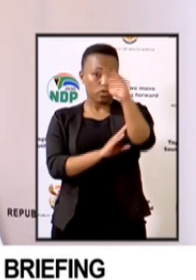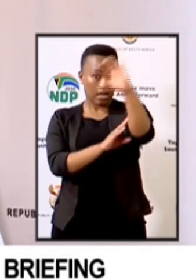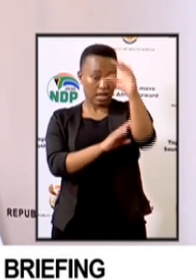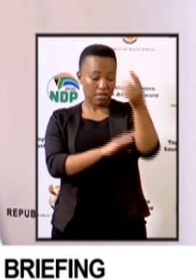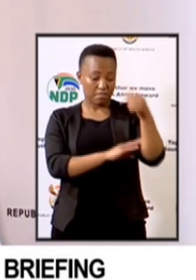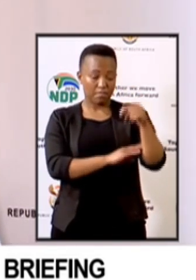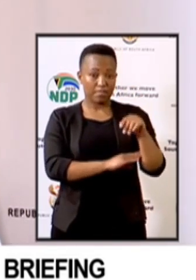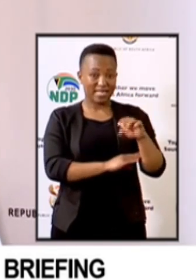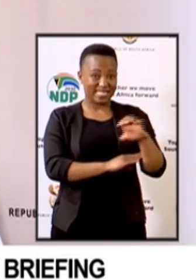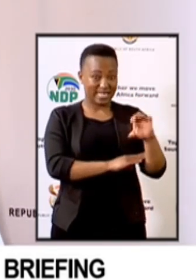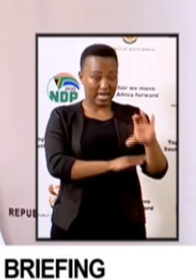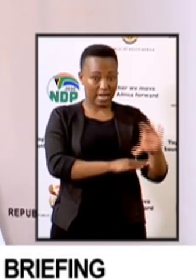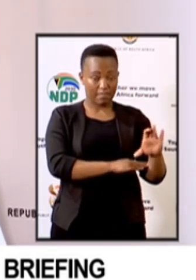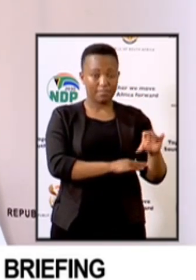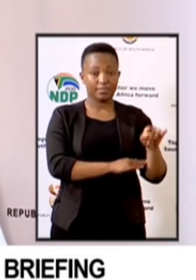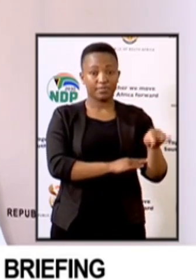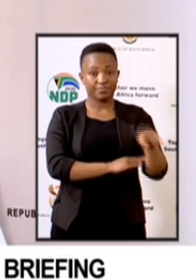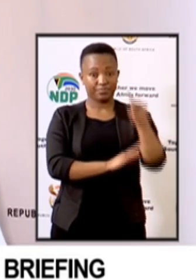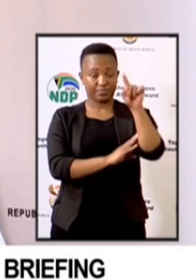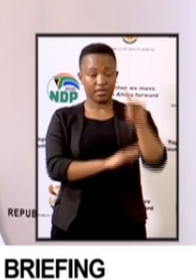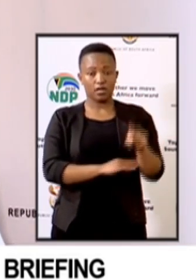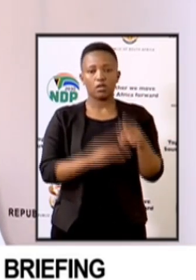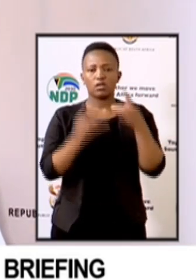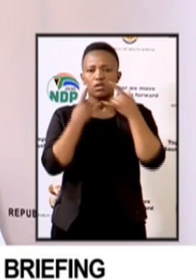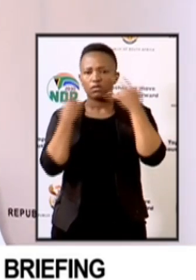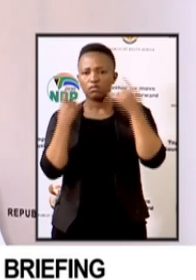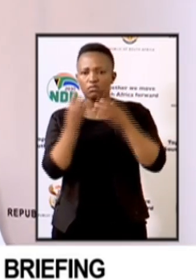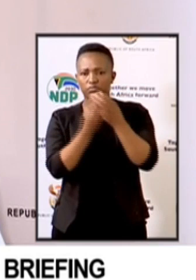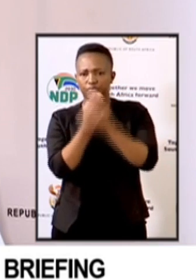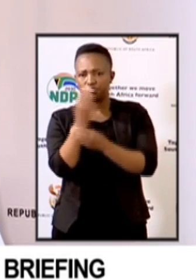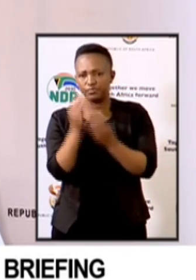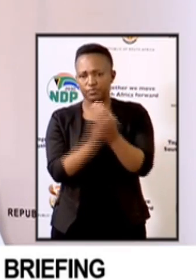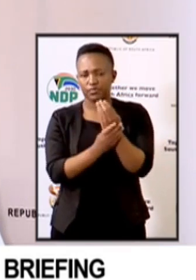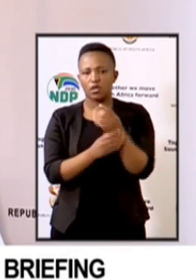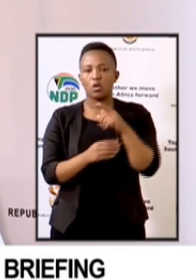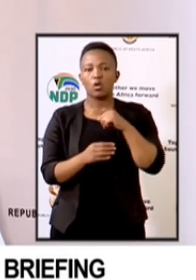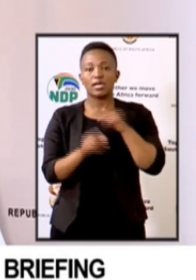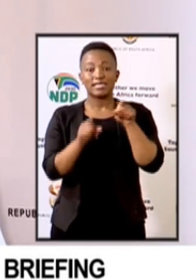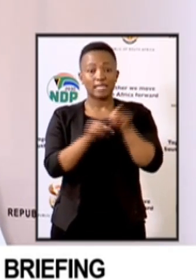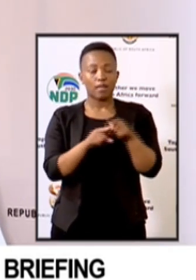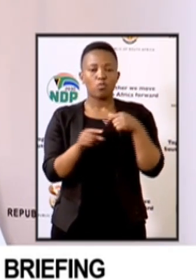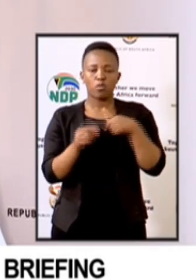This particular matter, as we deal with it in council,